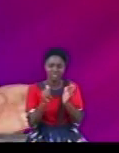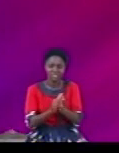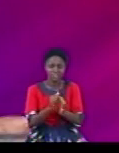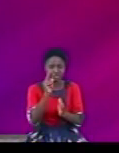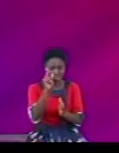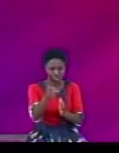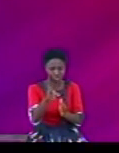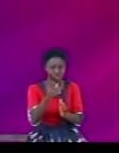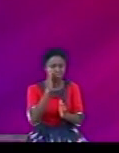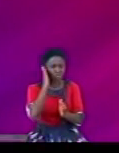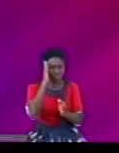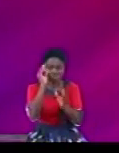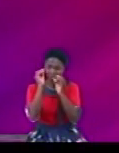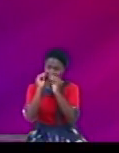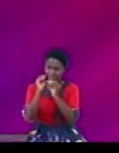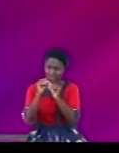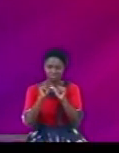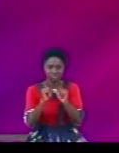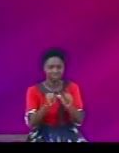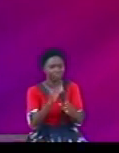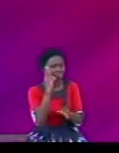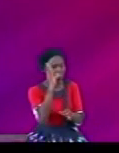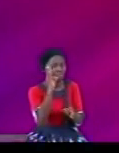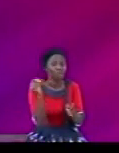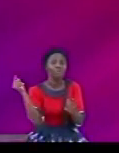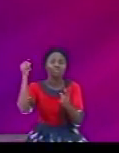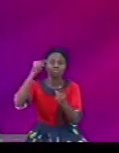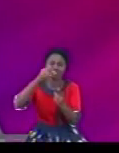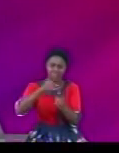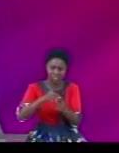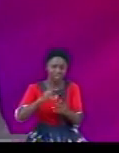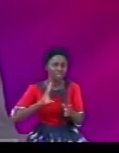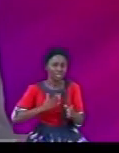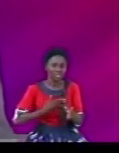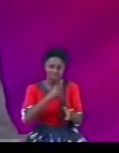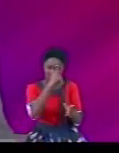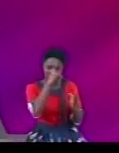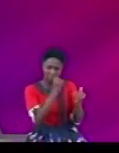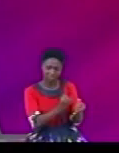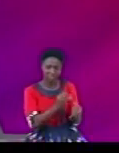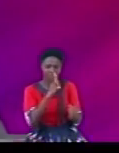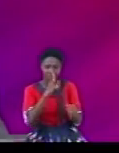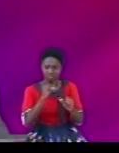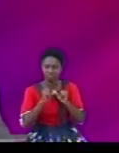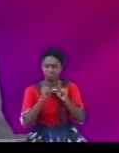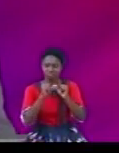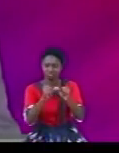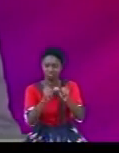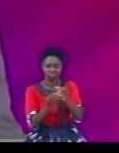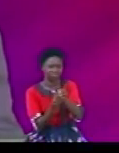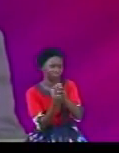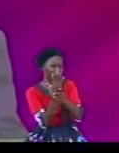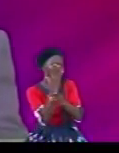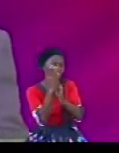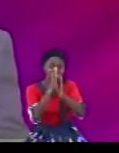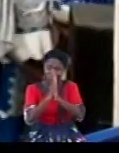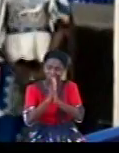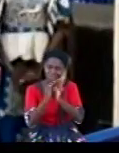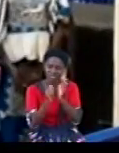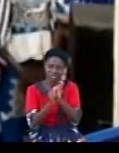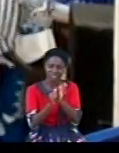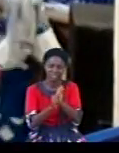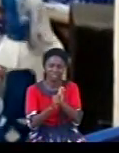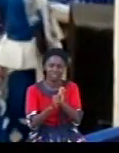going to teach until our faith is be firmly perfected. Pray that